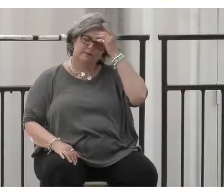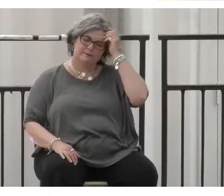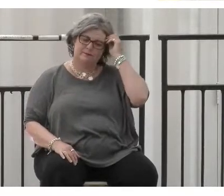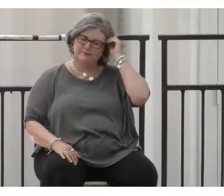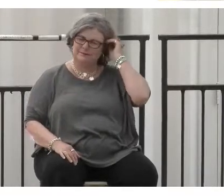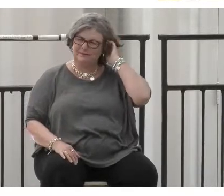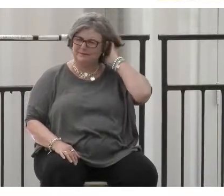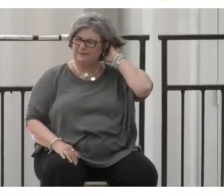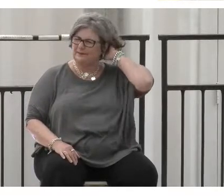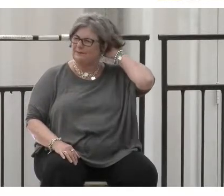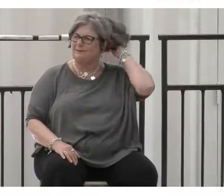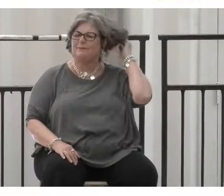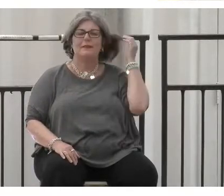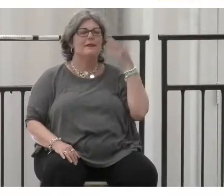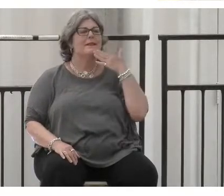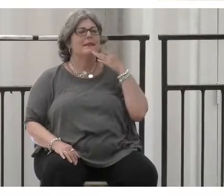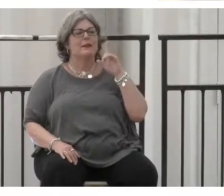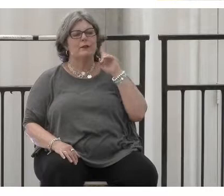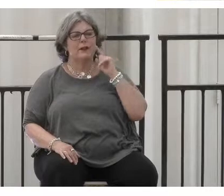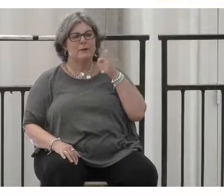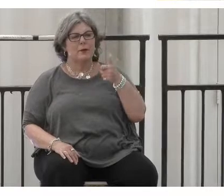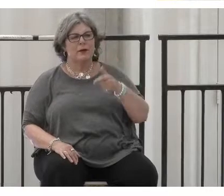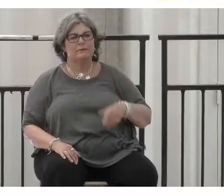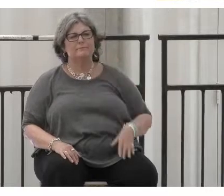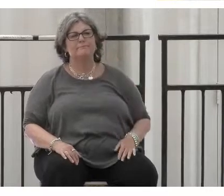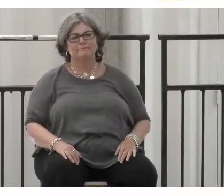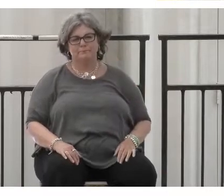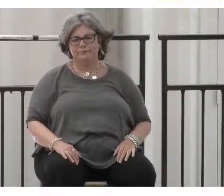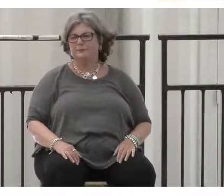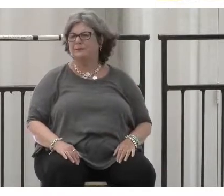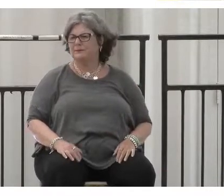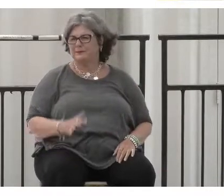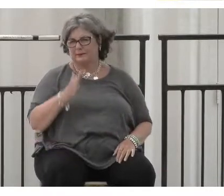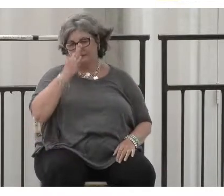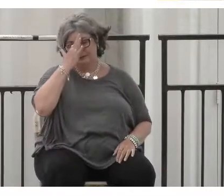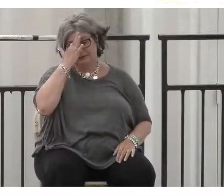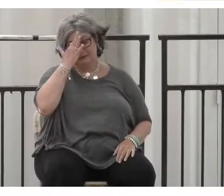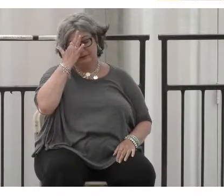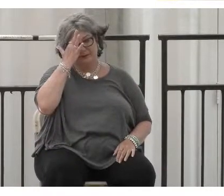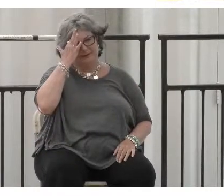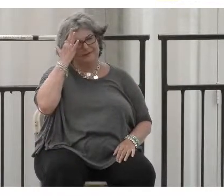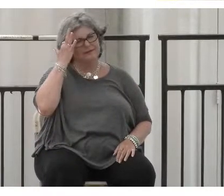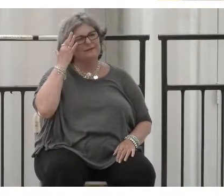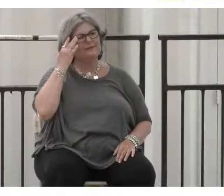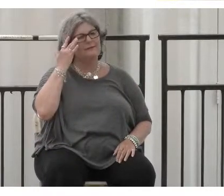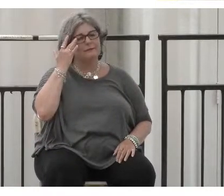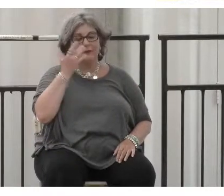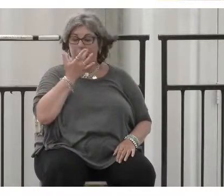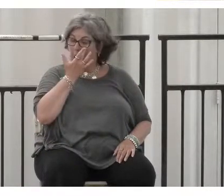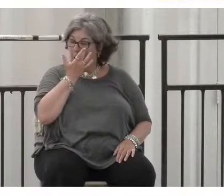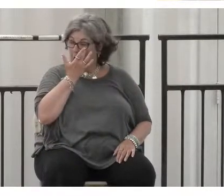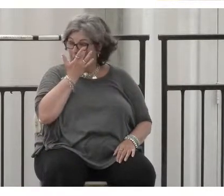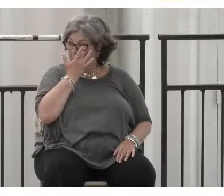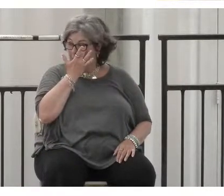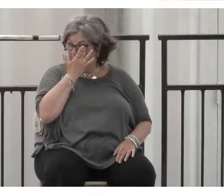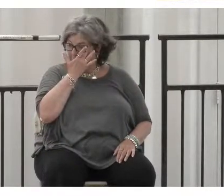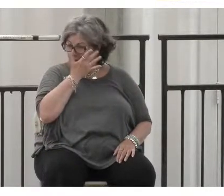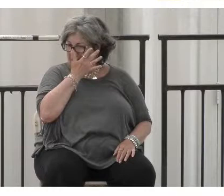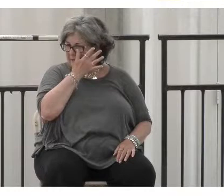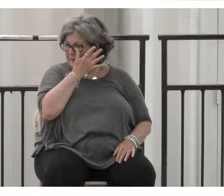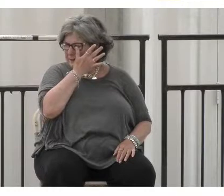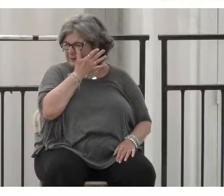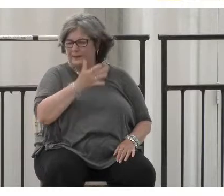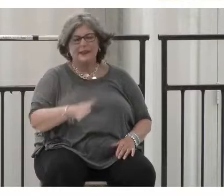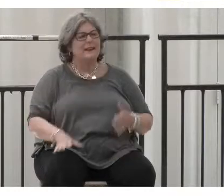Thank you. Thank you, Michelle. Can you hear me well? Yes, very well. Thank you. Fantastic. Thanks to technology. Such a pleasure to be